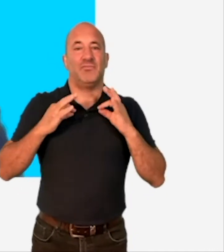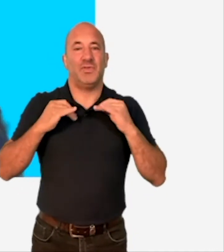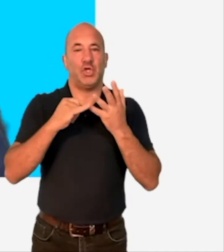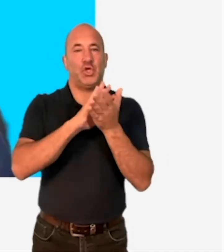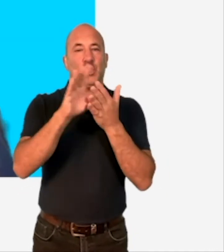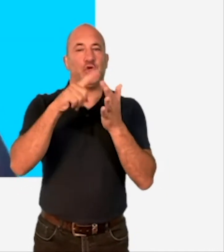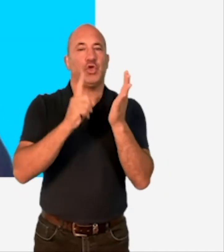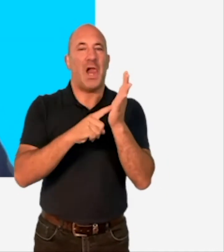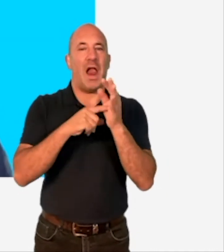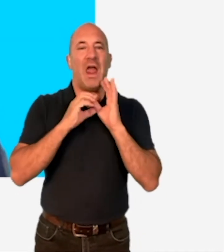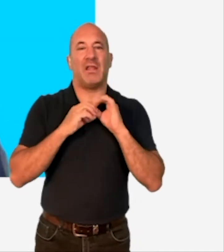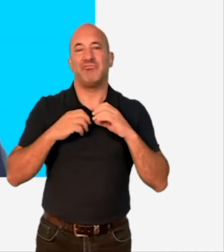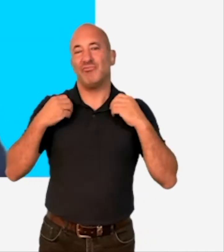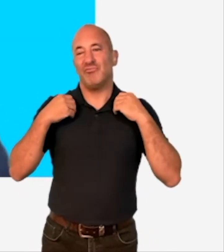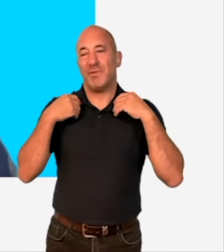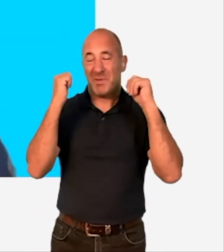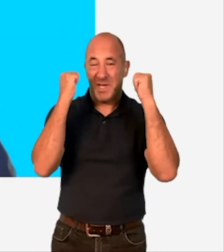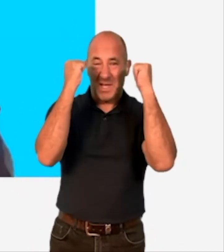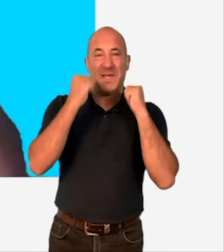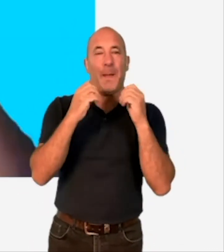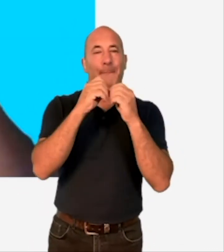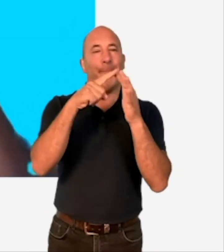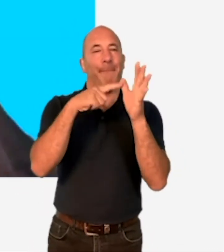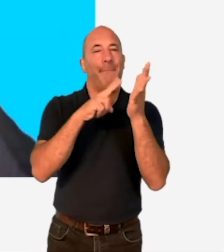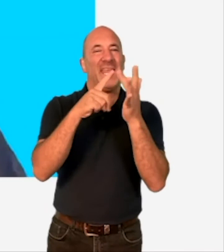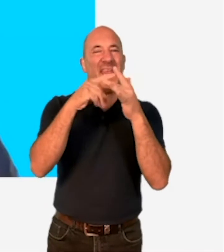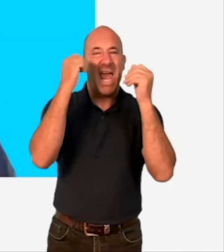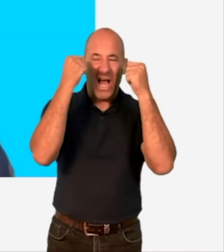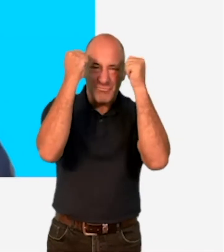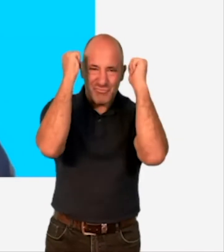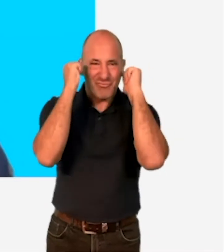shell necklace, and a little beanie hat.